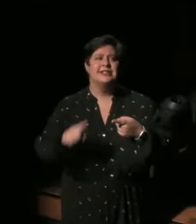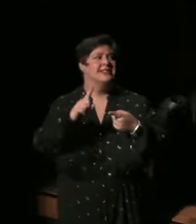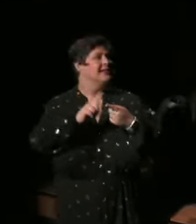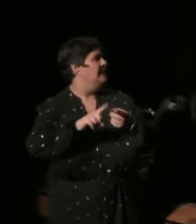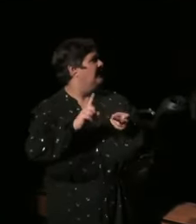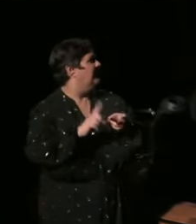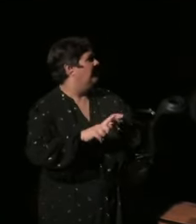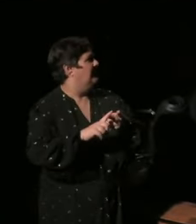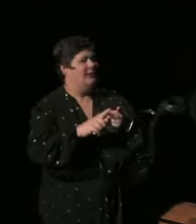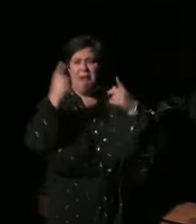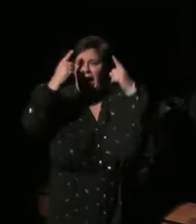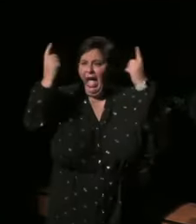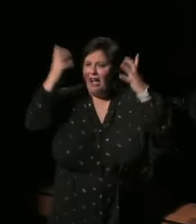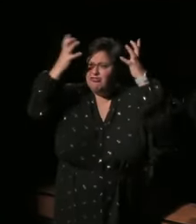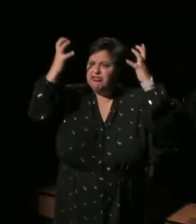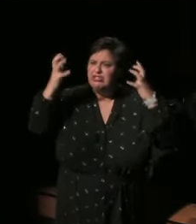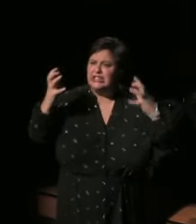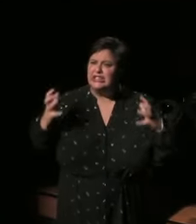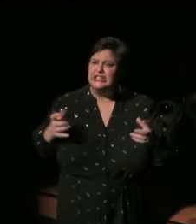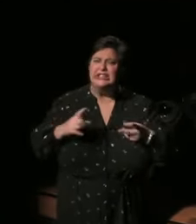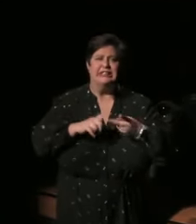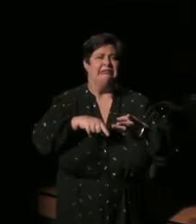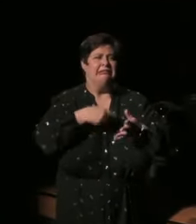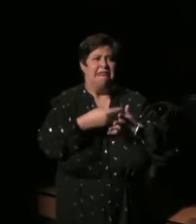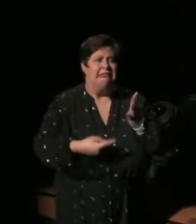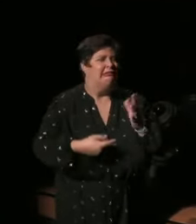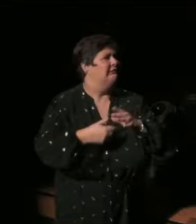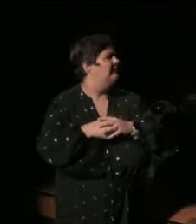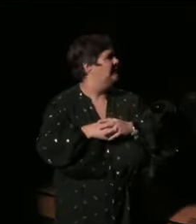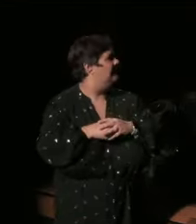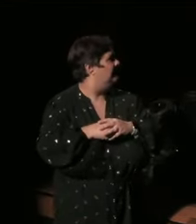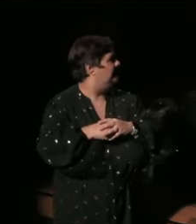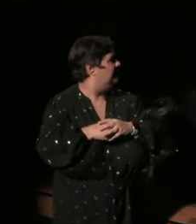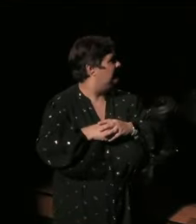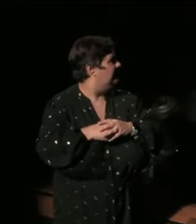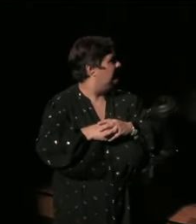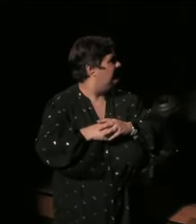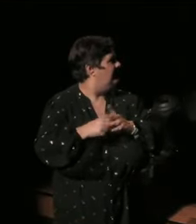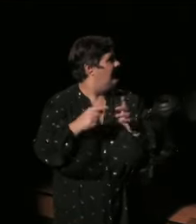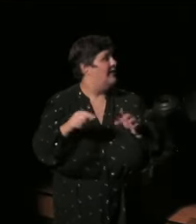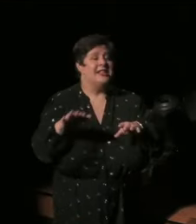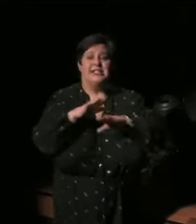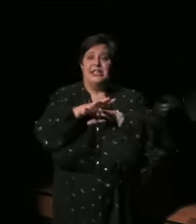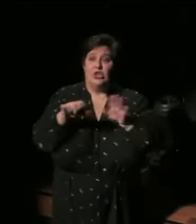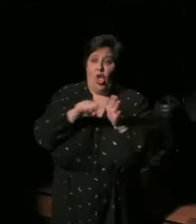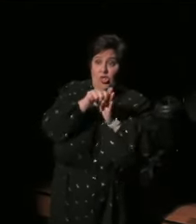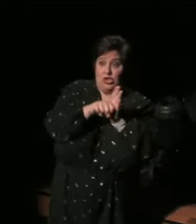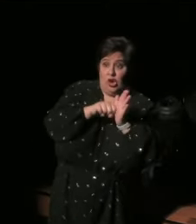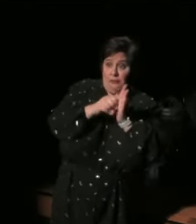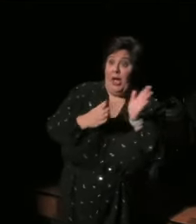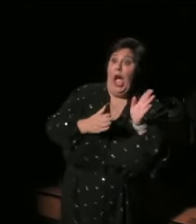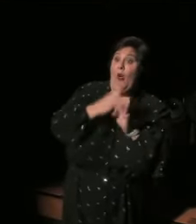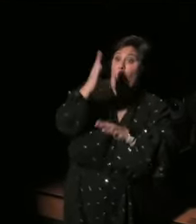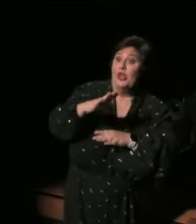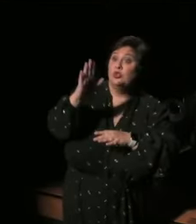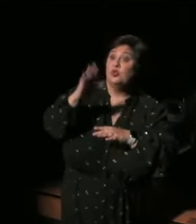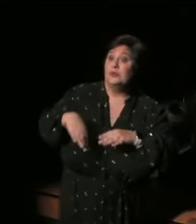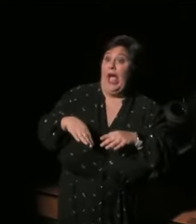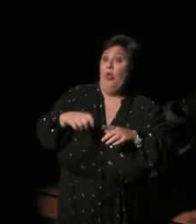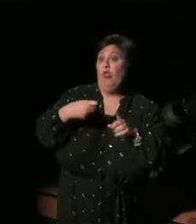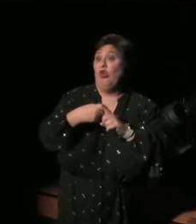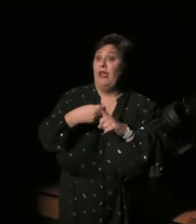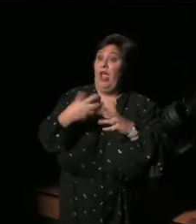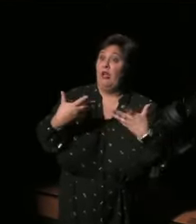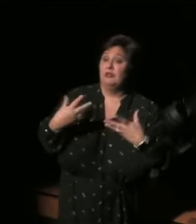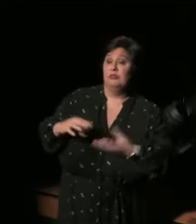really frizzy, which you don't care anything about. This is not the documentary I went to South Korea to make with my